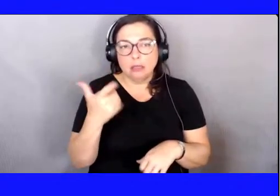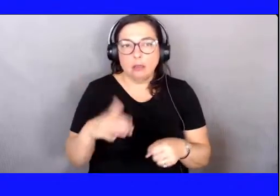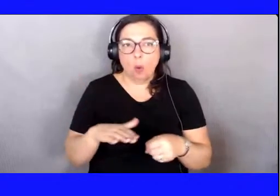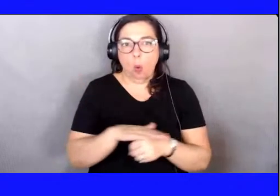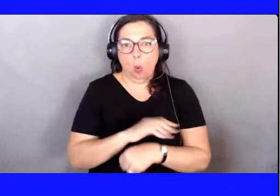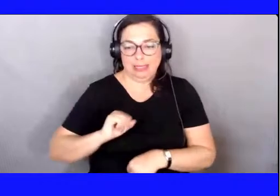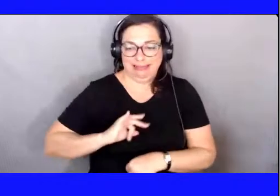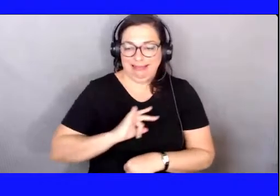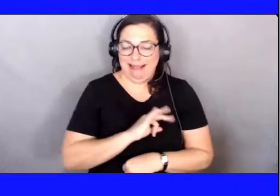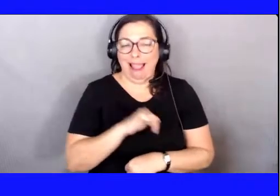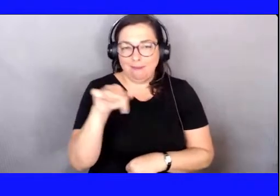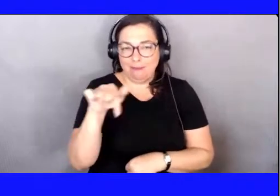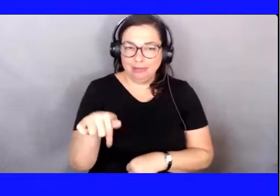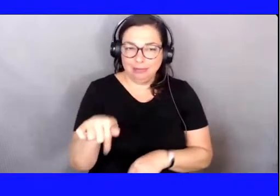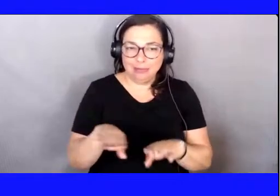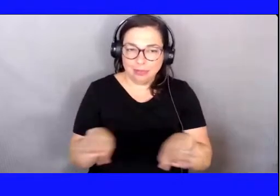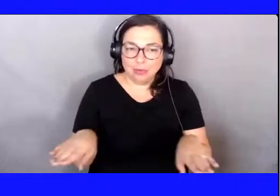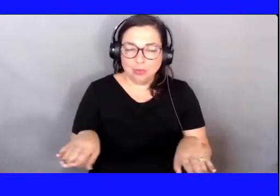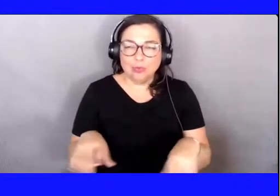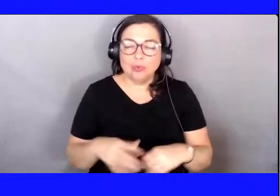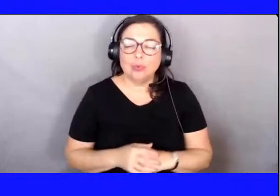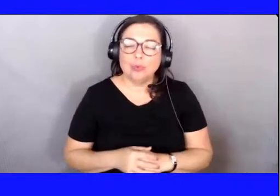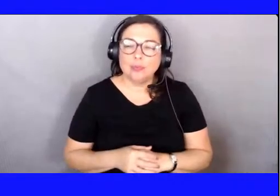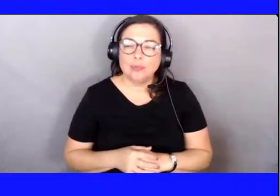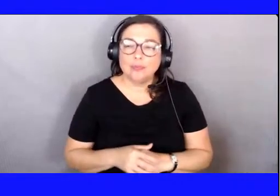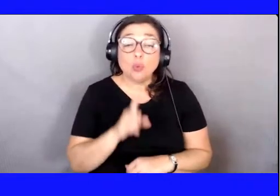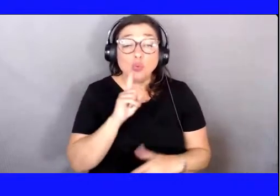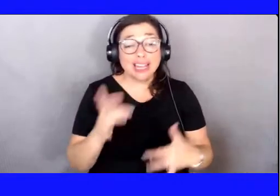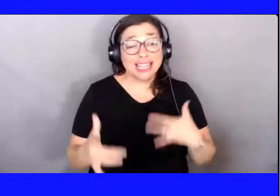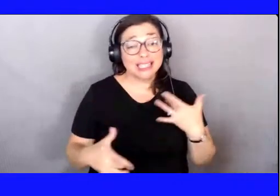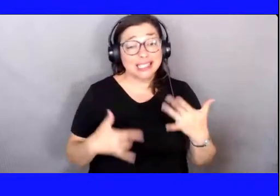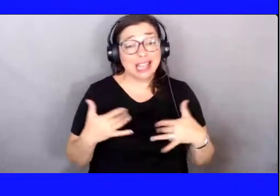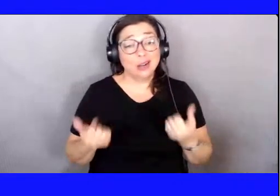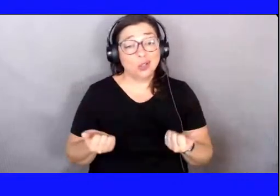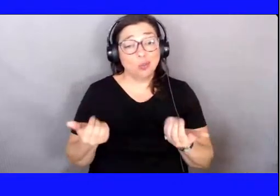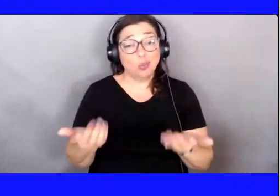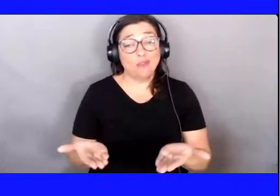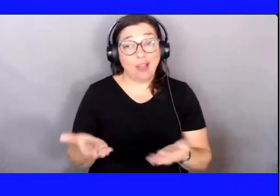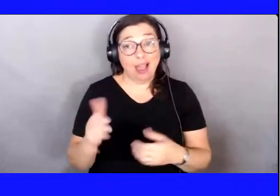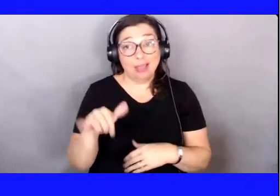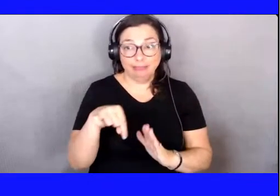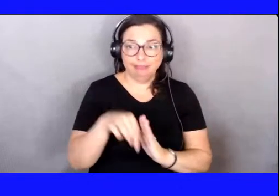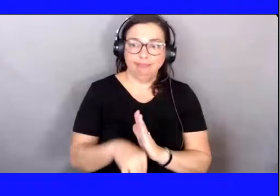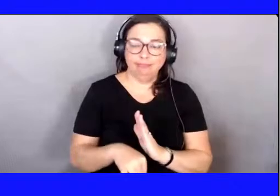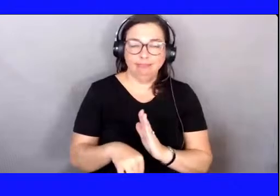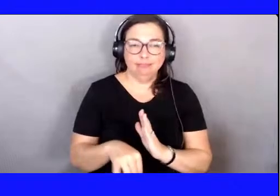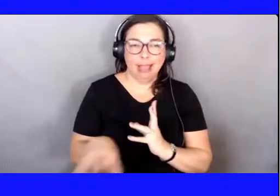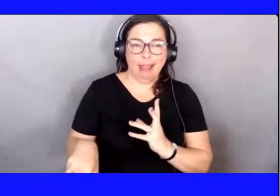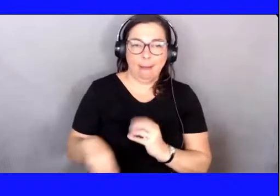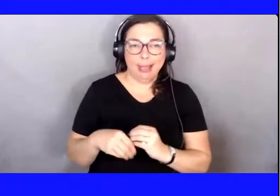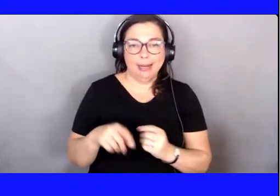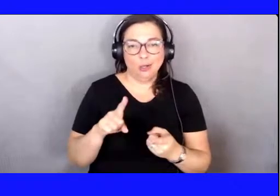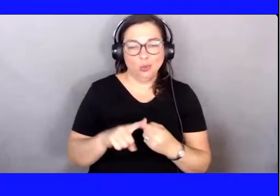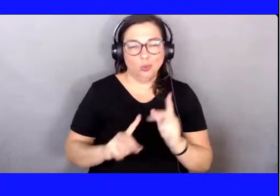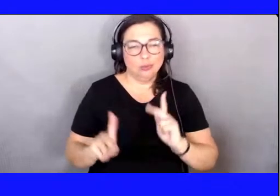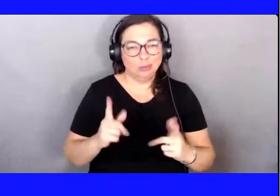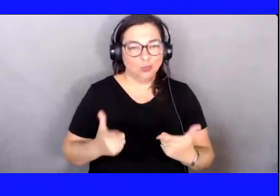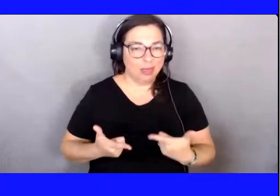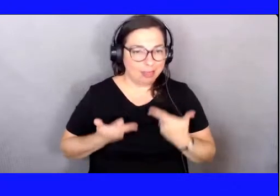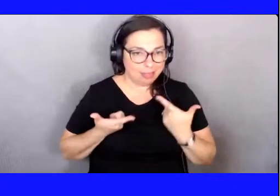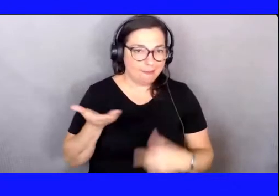clinic and stuff. So excited to be able to provide that level of amenities to the residents. Next